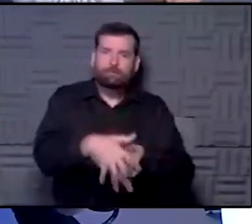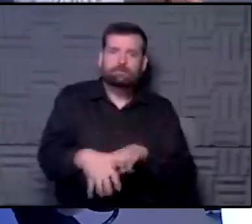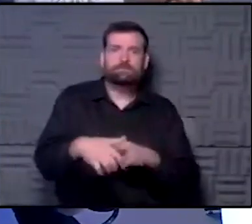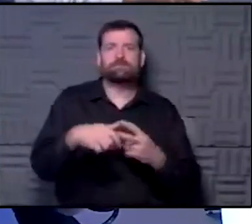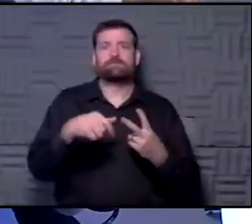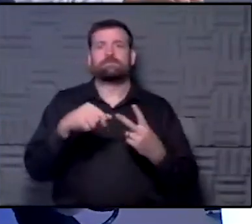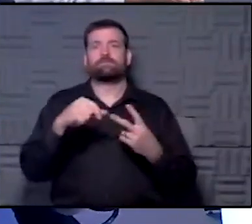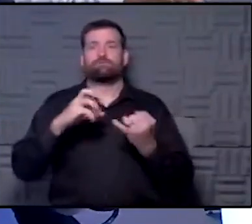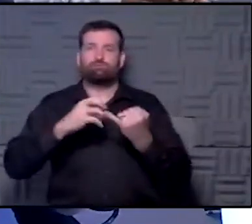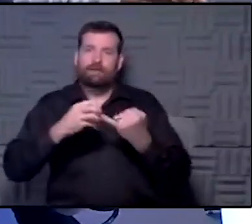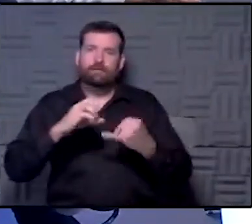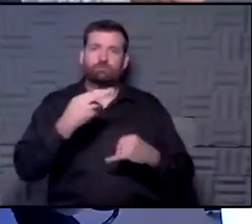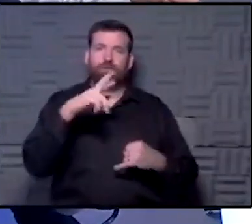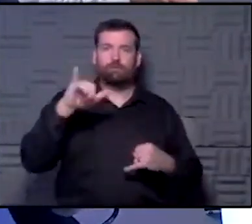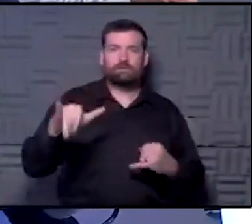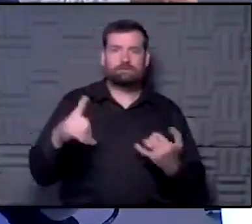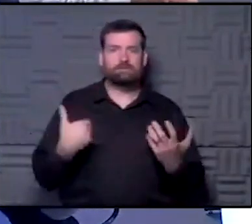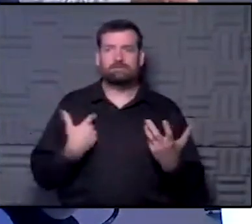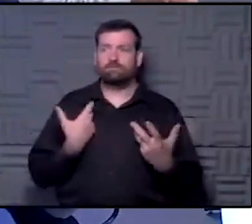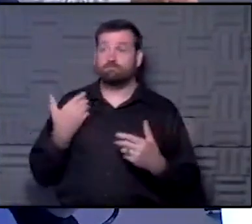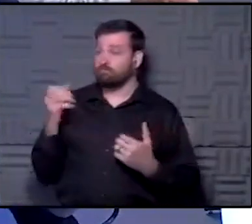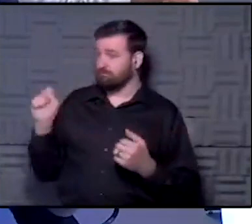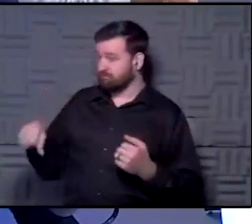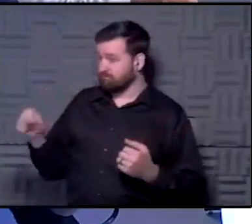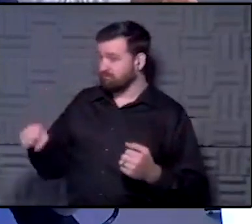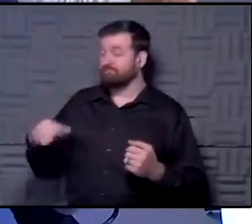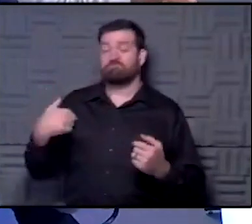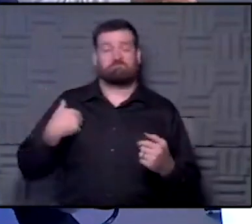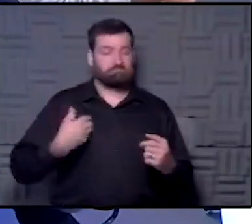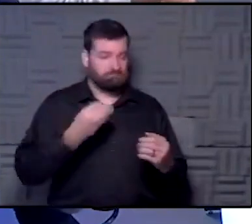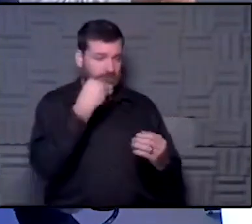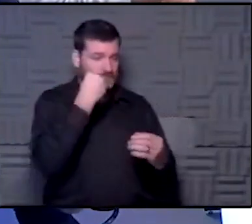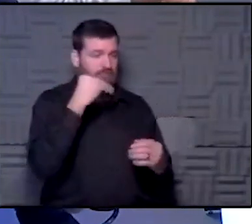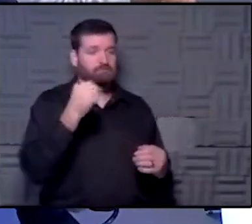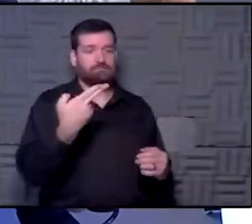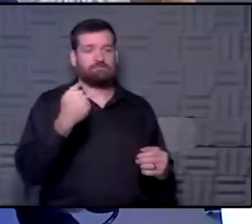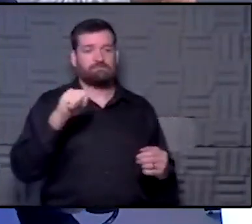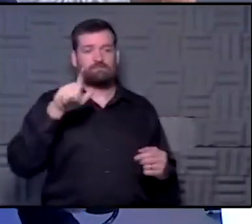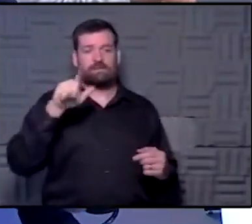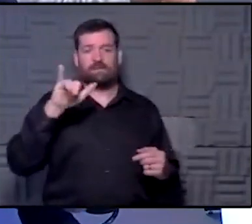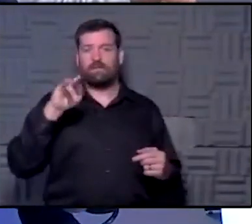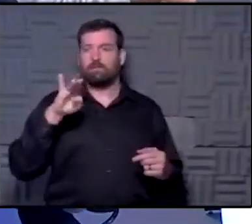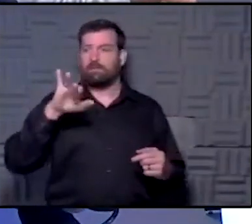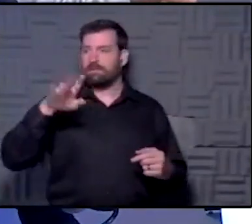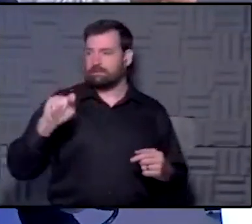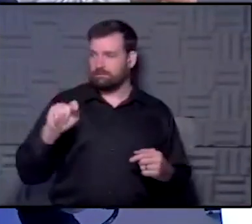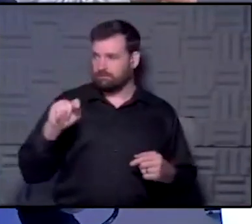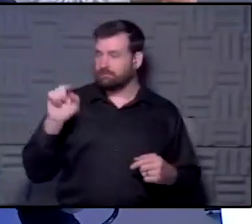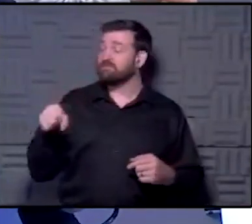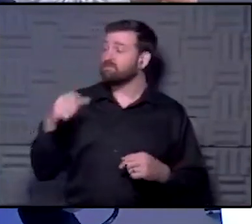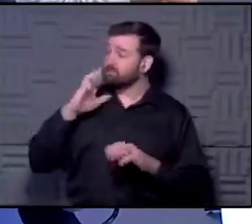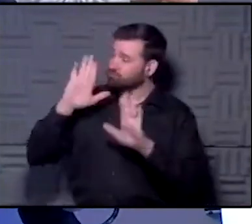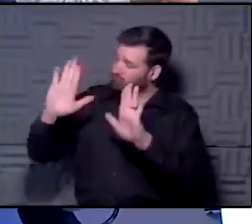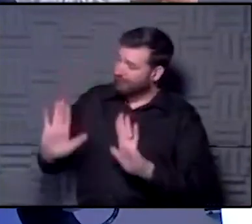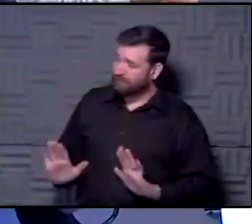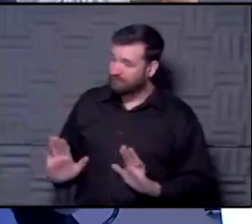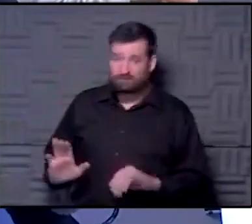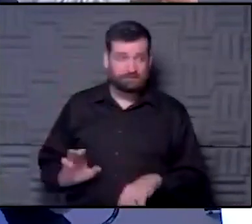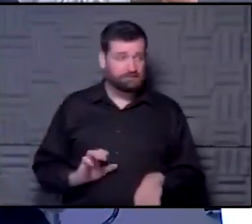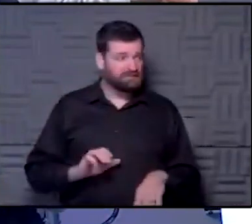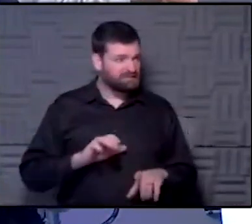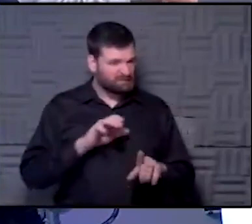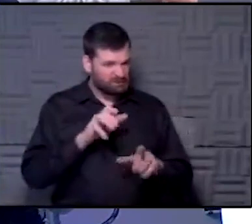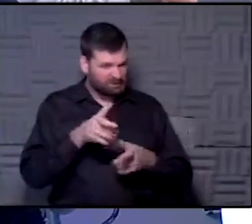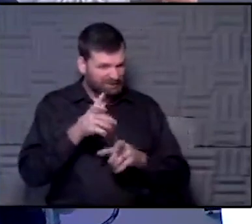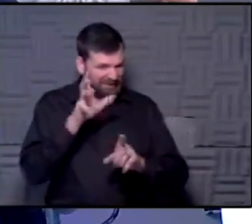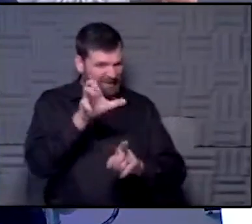People see, often. I'm not a total. Yeah. I'm not a total. I had halibut, yeah. Yeah, that's good. Halibut, wonderful. Trout, great, yeah. okay, Very good. good. Did you catch that